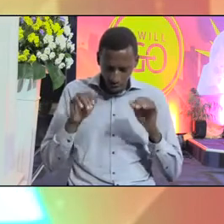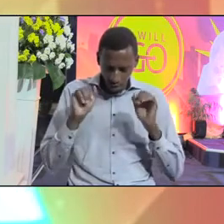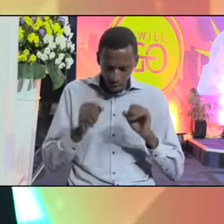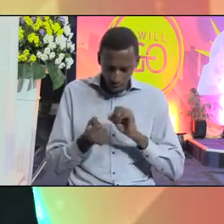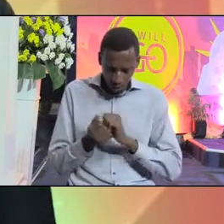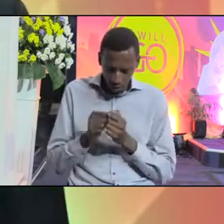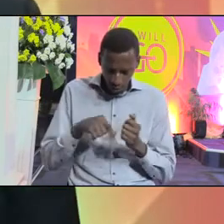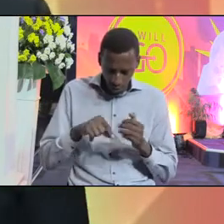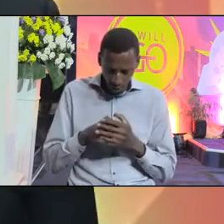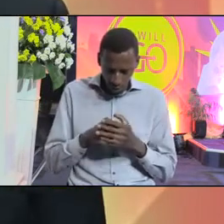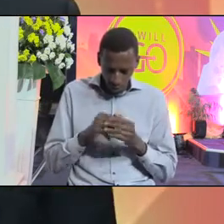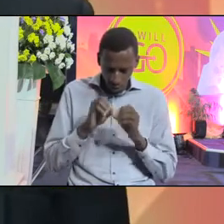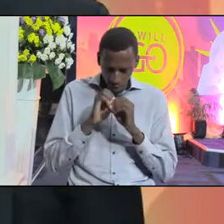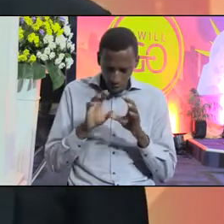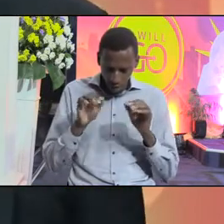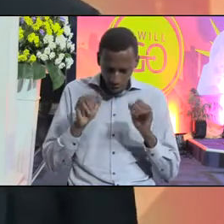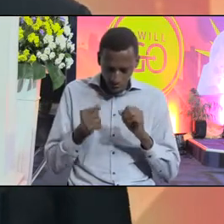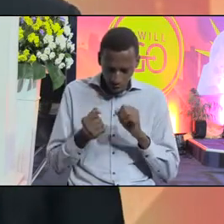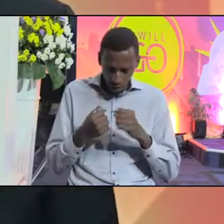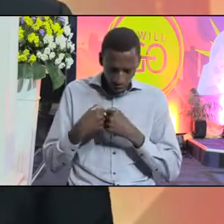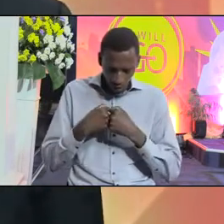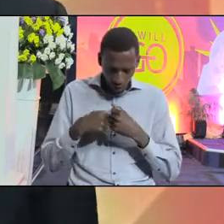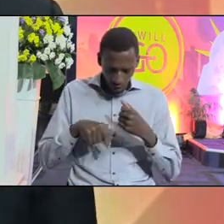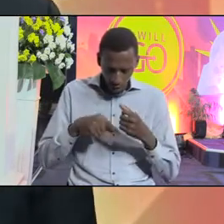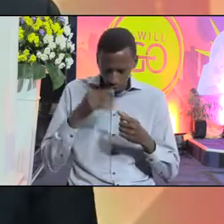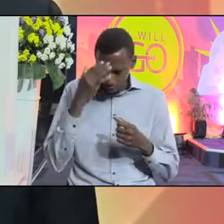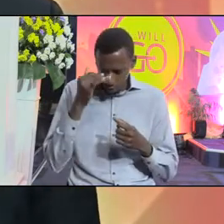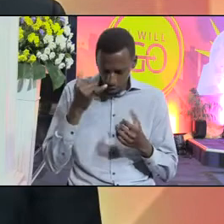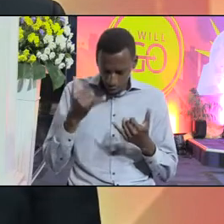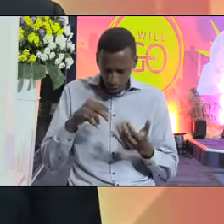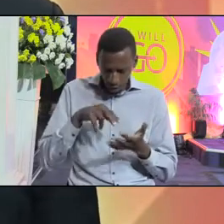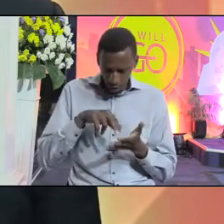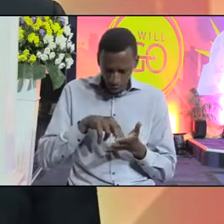us. Nothing can ever challenge us, because now we stand on the